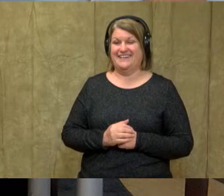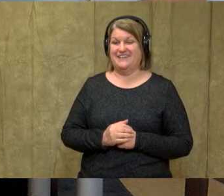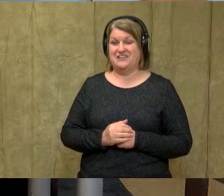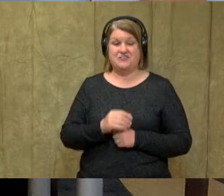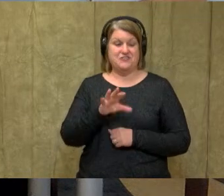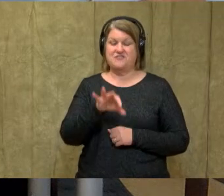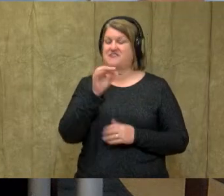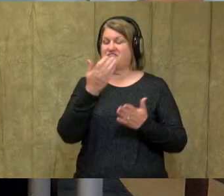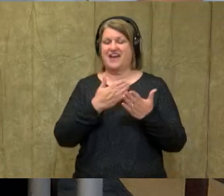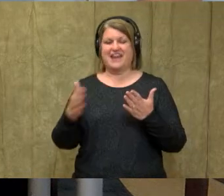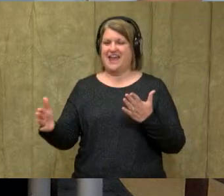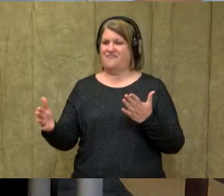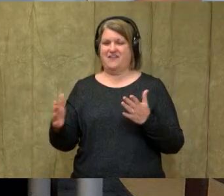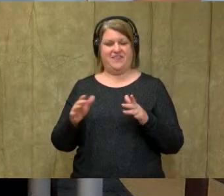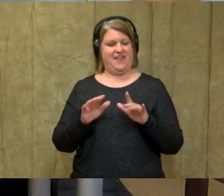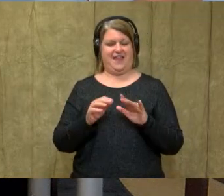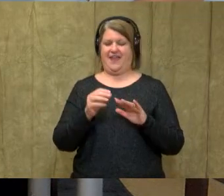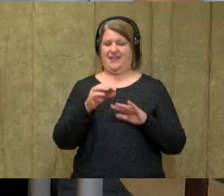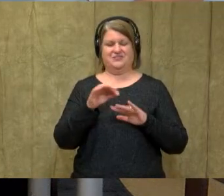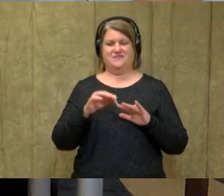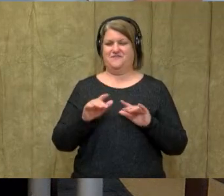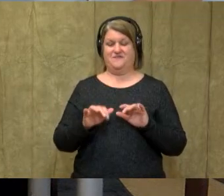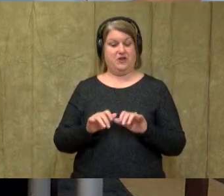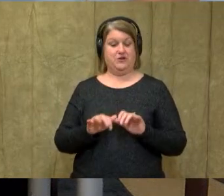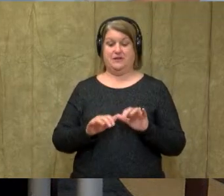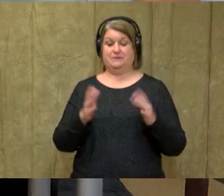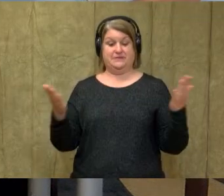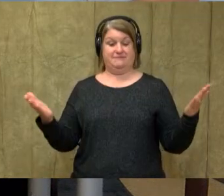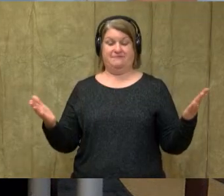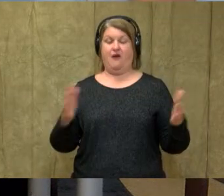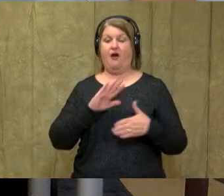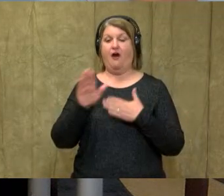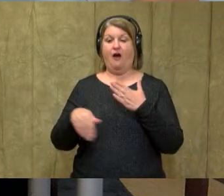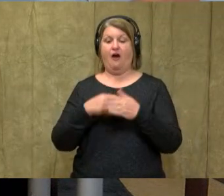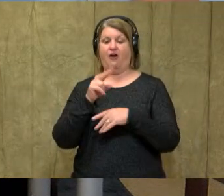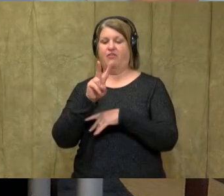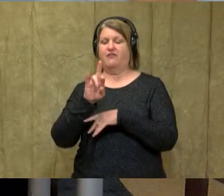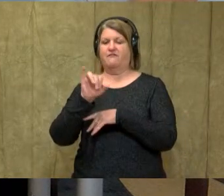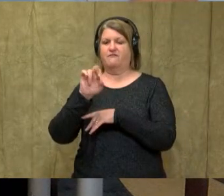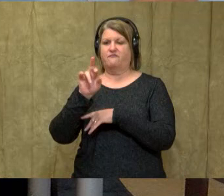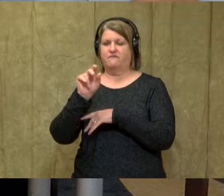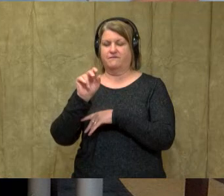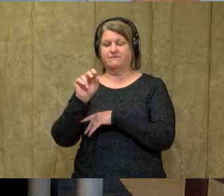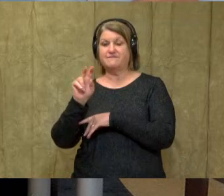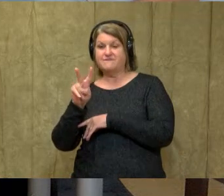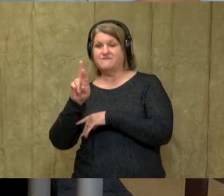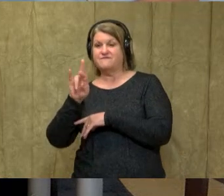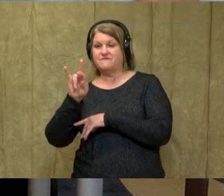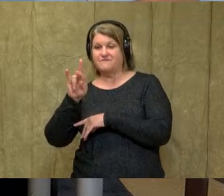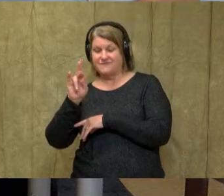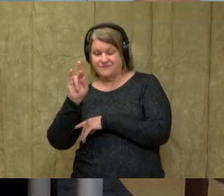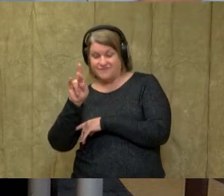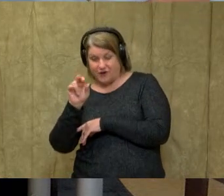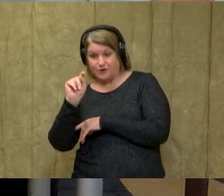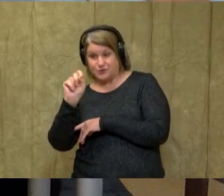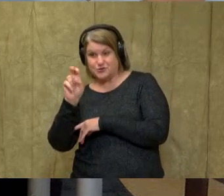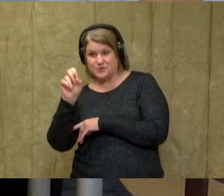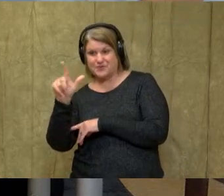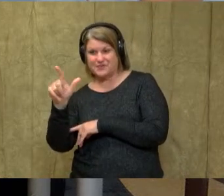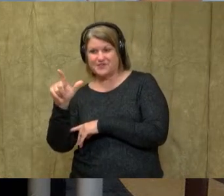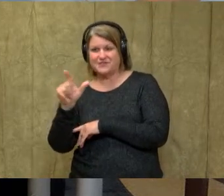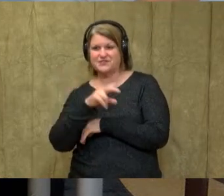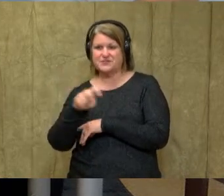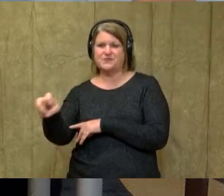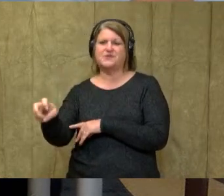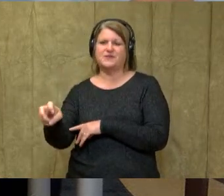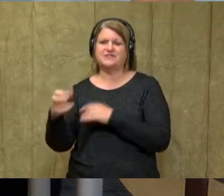everything at your fingertips now. You can do the virtual tours of all of the colleges now. So now's the time to be doing that. As you're thinking